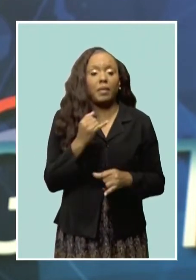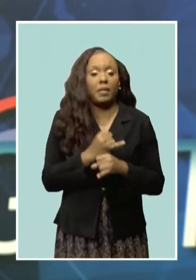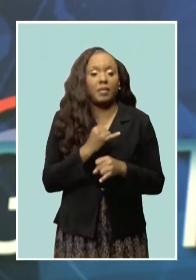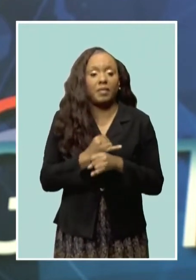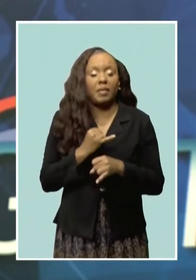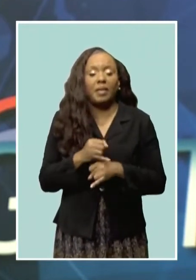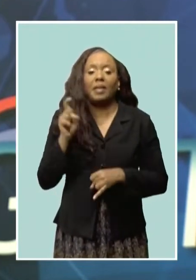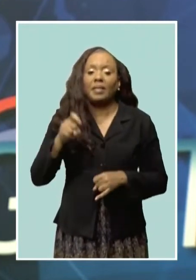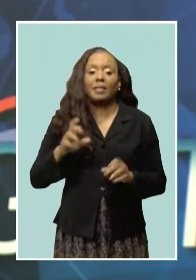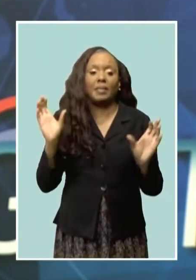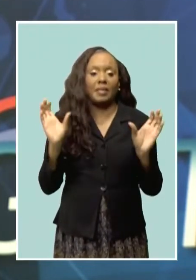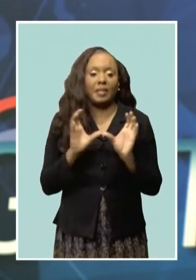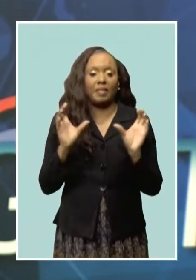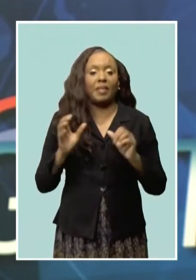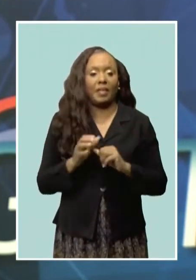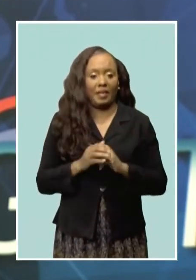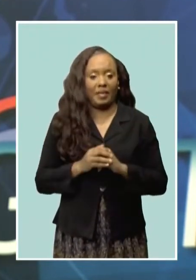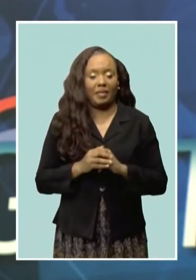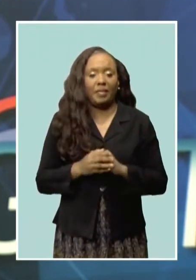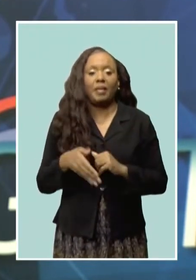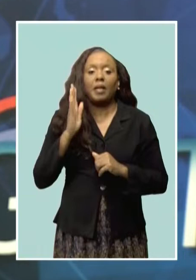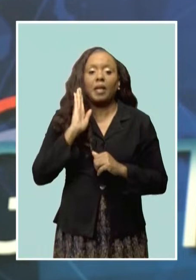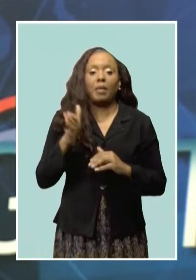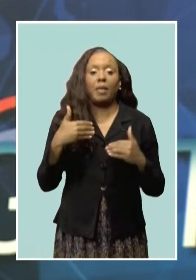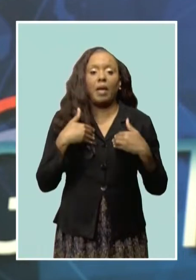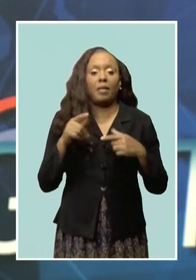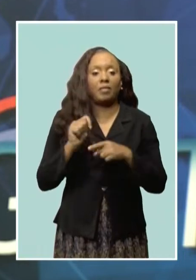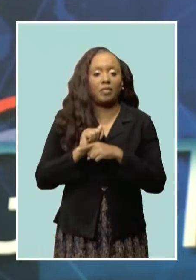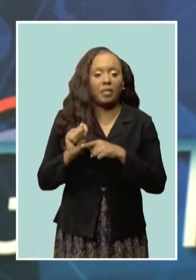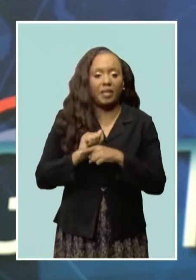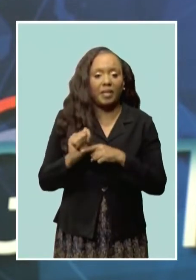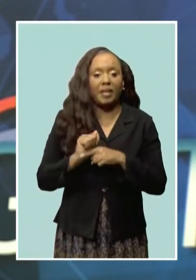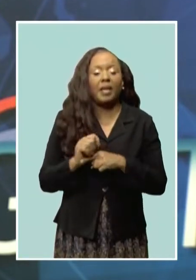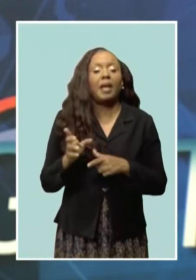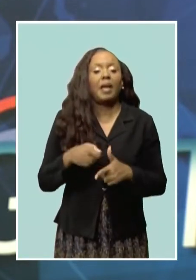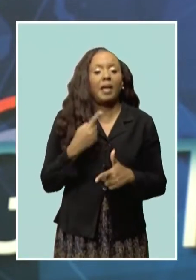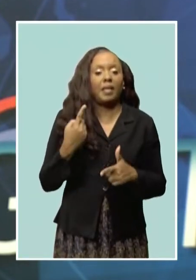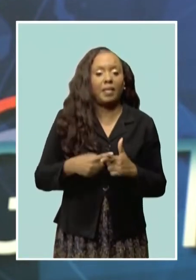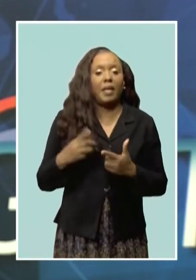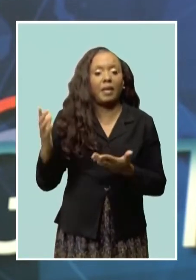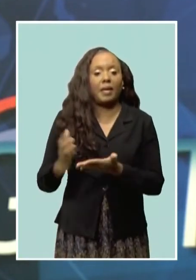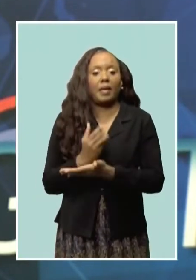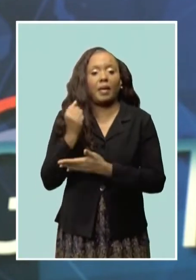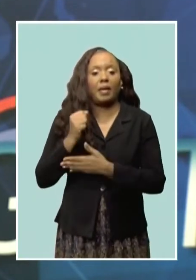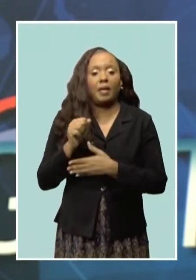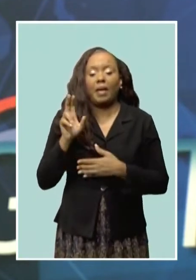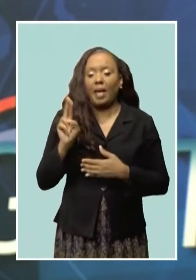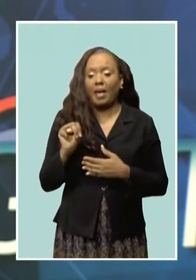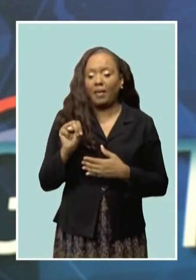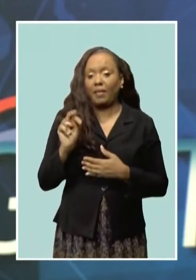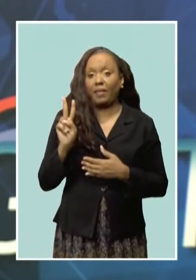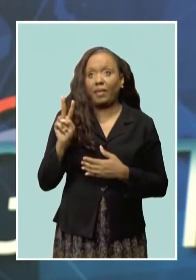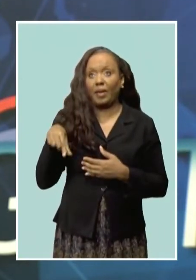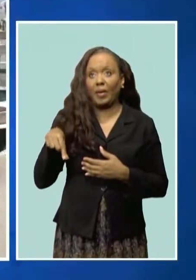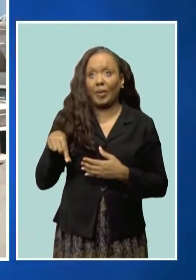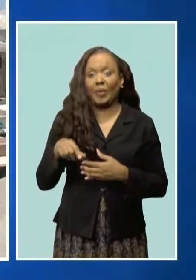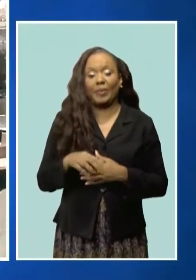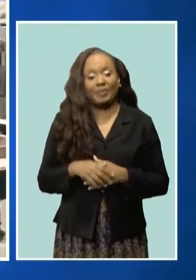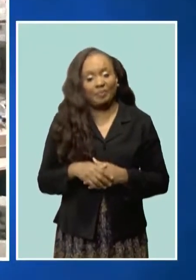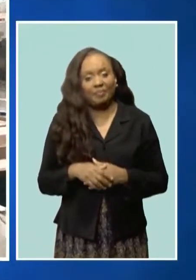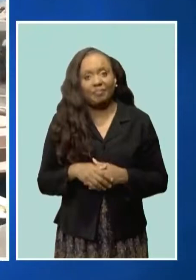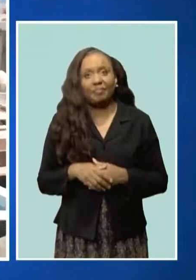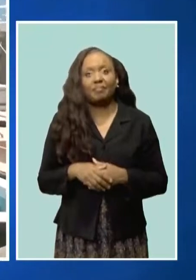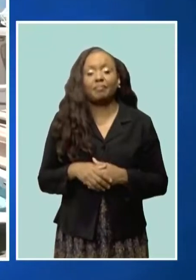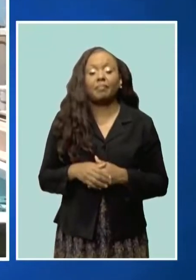undergoing training that could lead to National Vocational Qualifications. Sharika Griffith reports. Over the